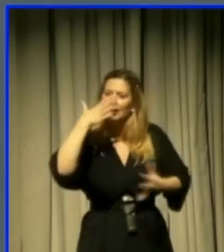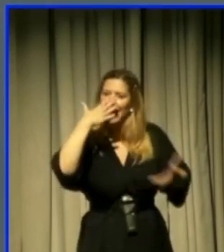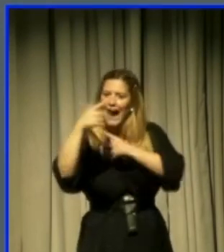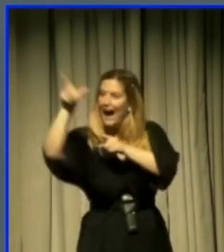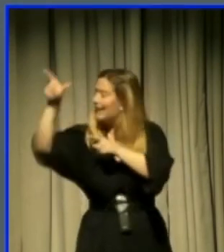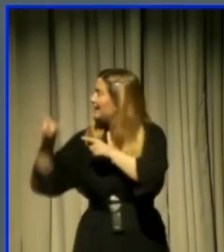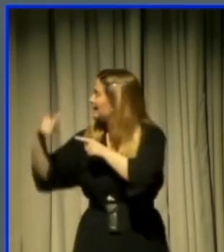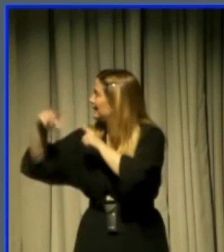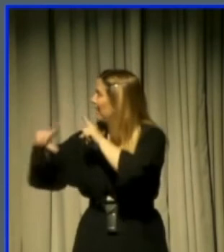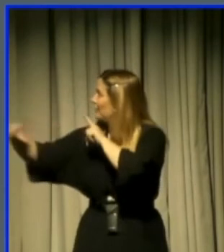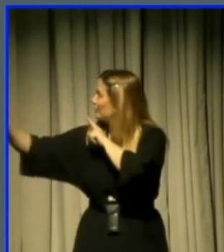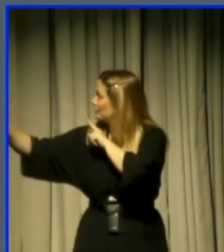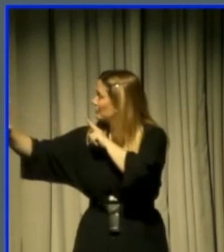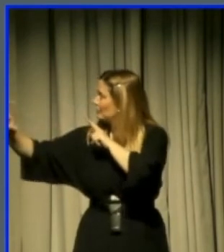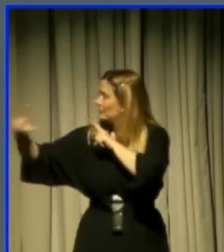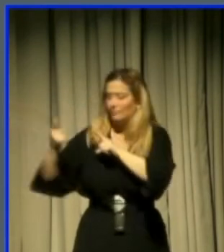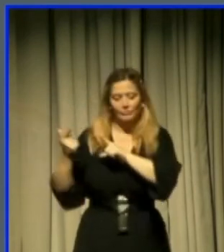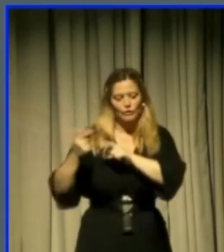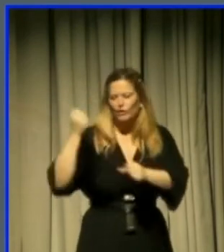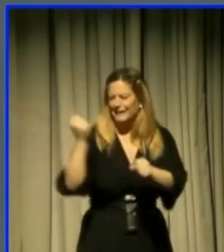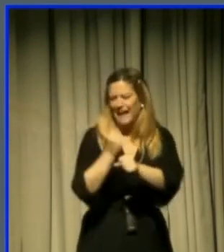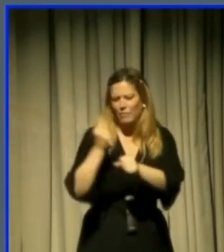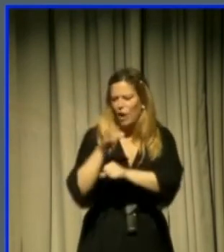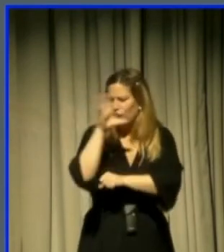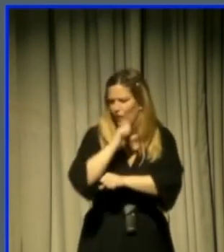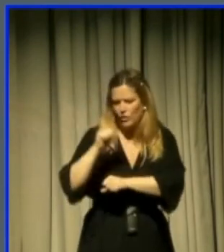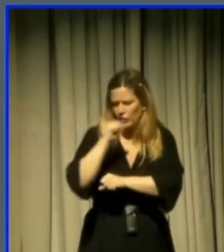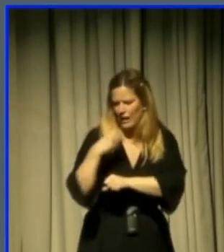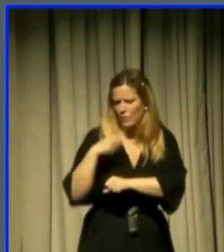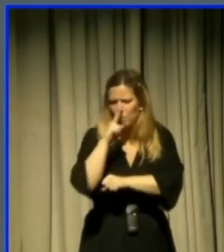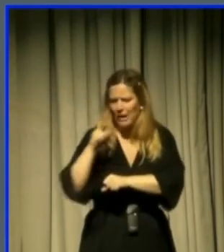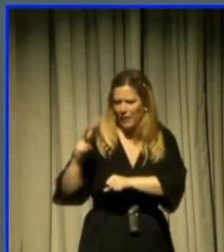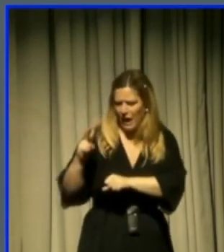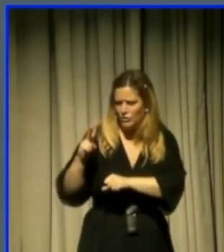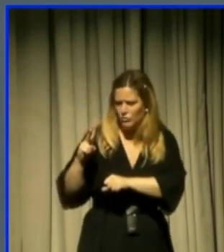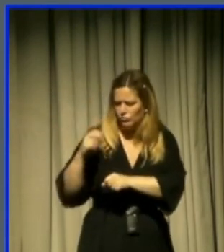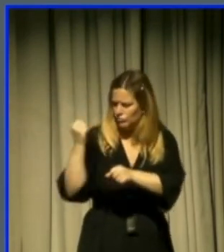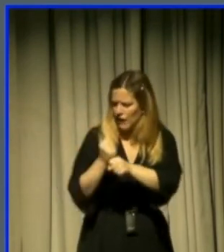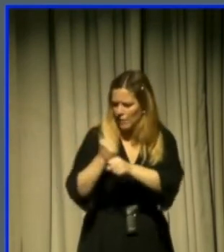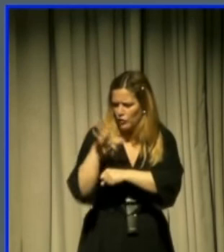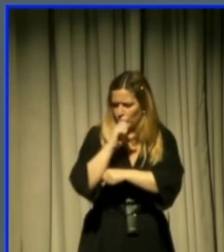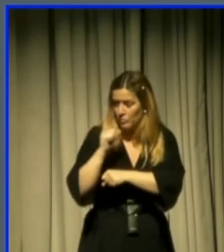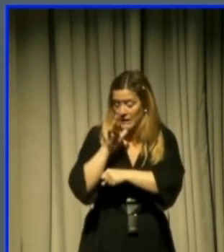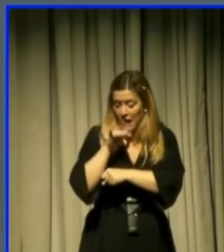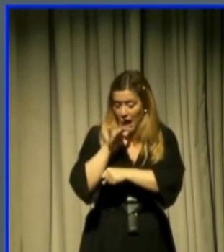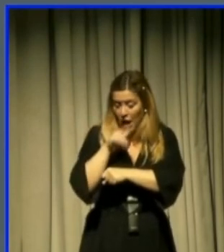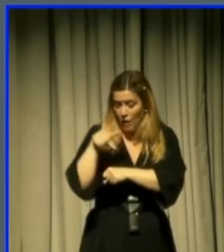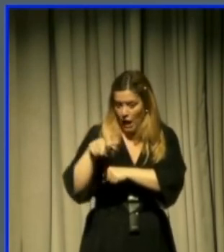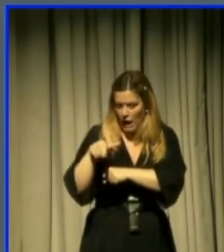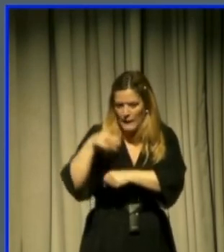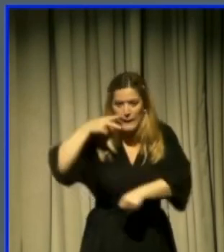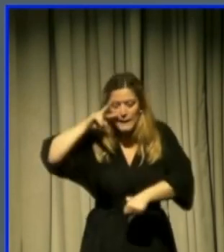of years ago, and he's already experimenting with AI-created styles and patterns. But again, he was